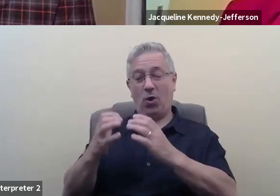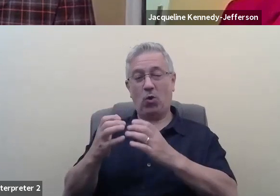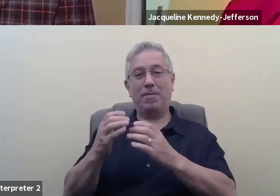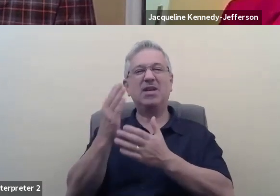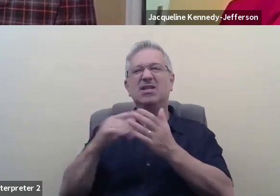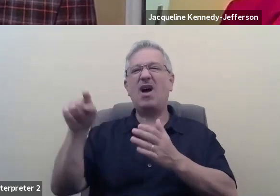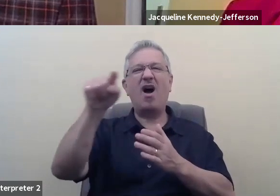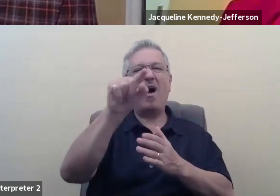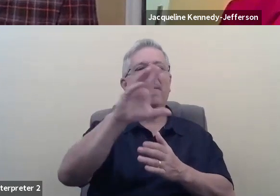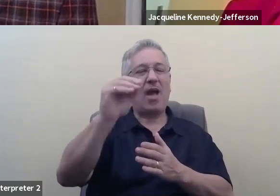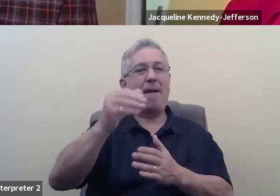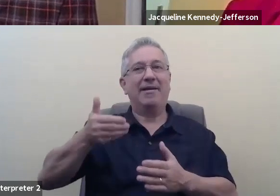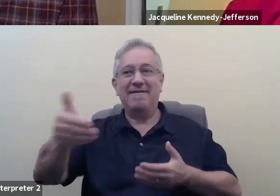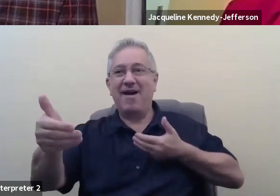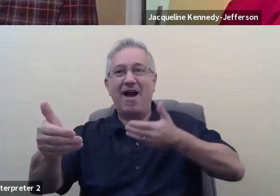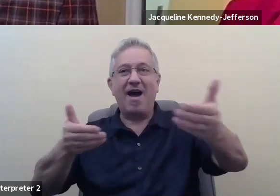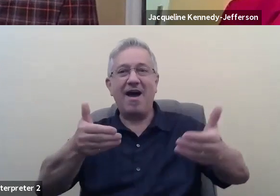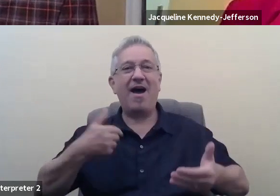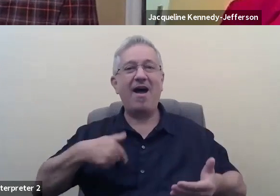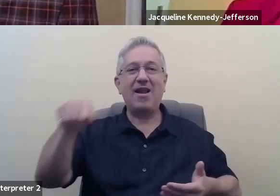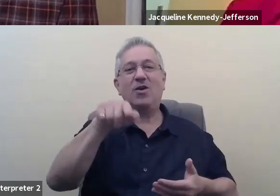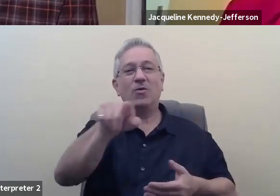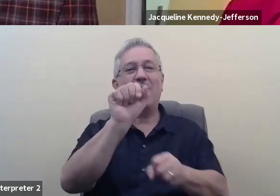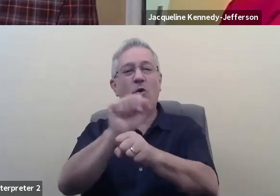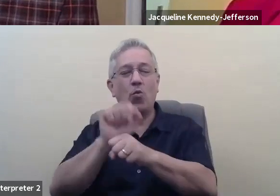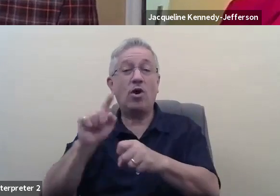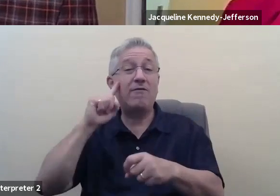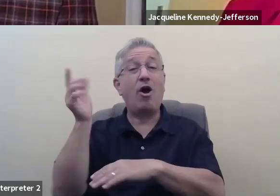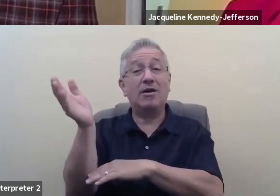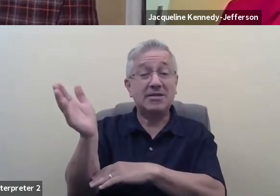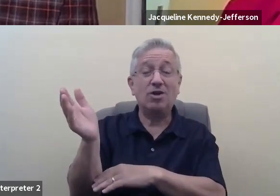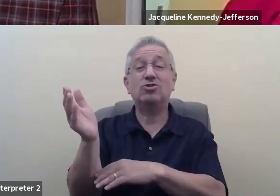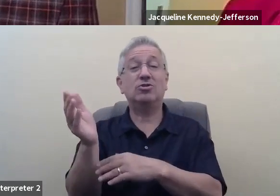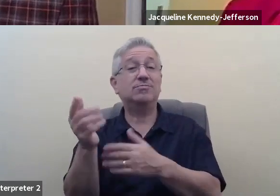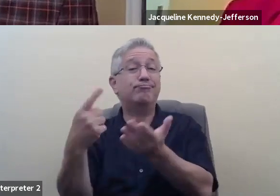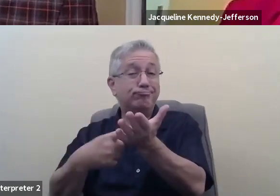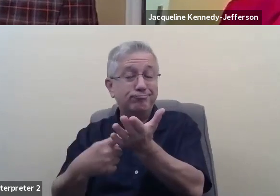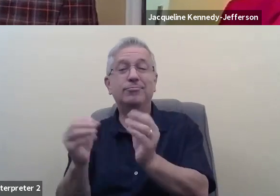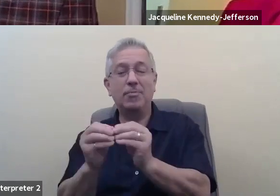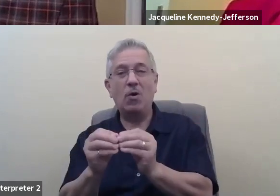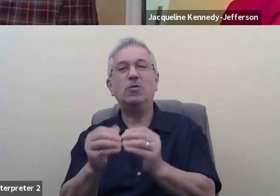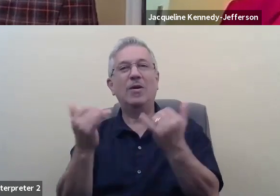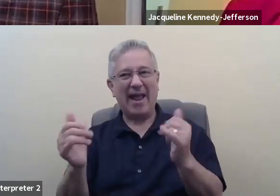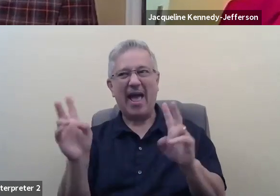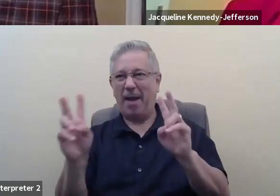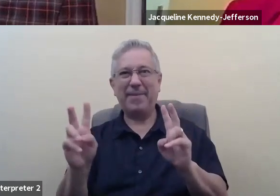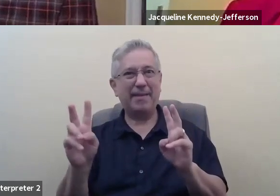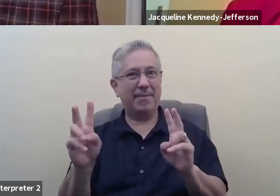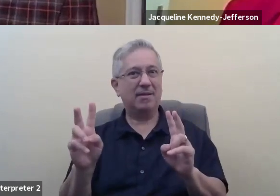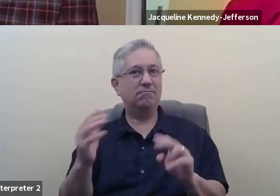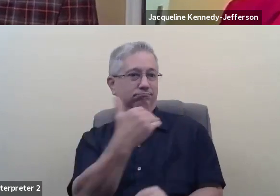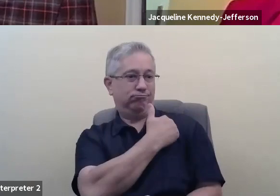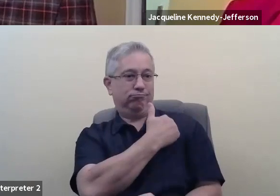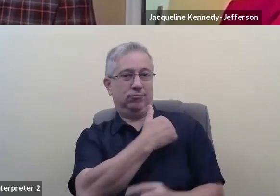as you said, Desiree, we've been knocking at the door for a long, long time. And now people are actually ringing us up saying we need help. They